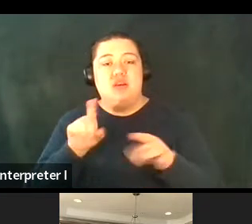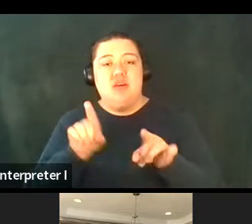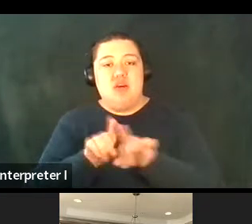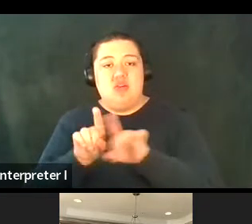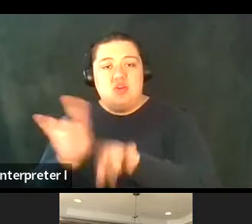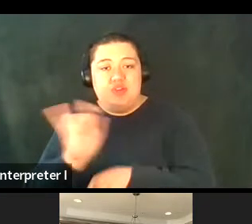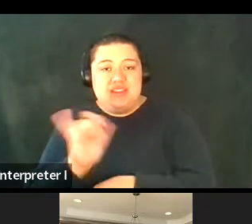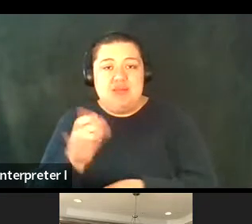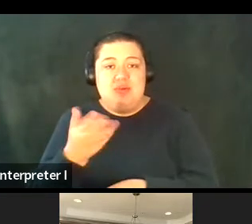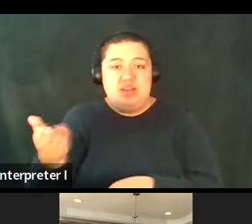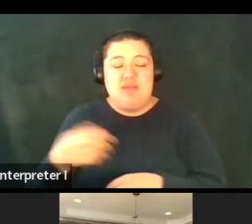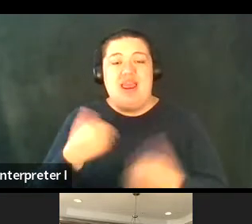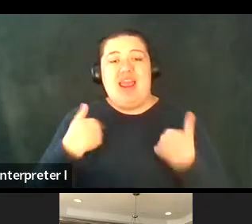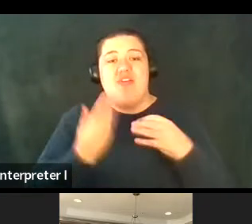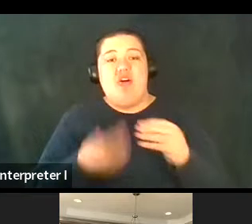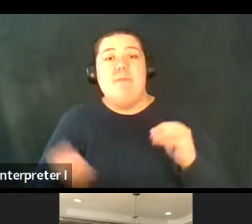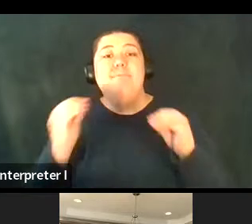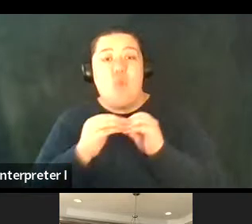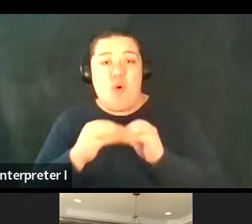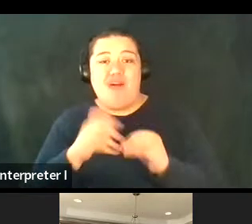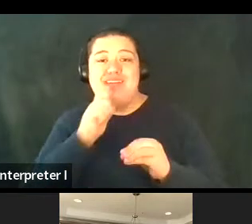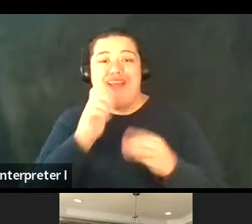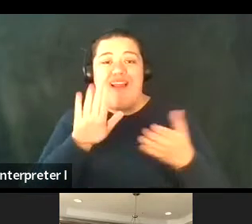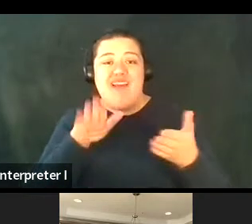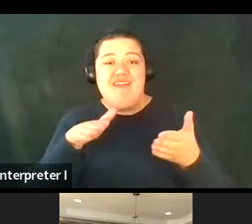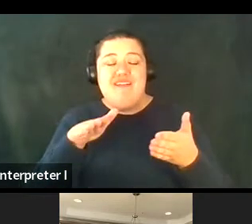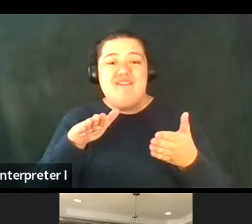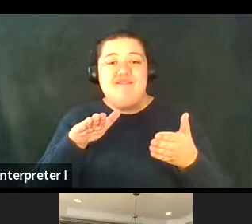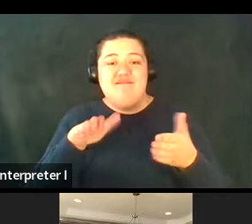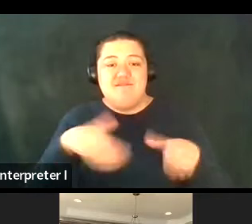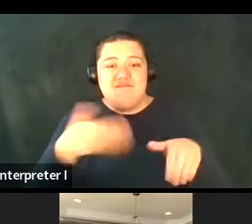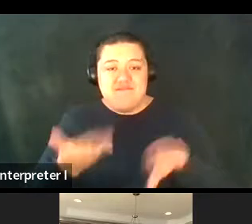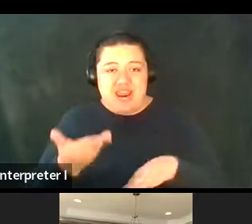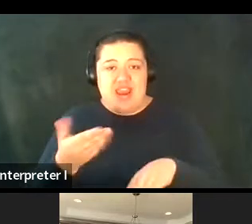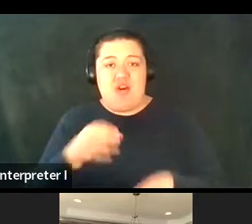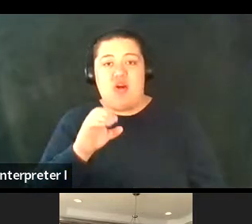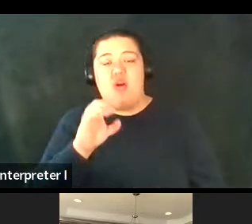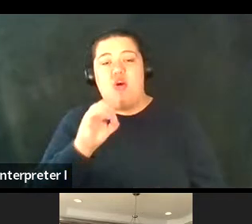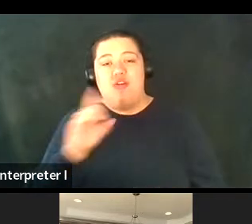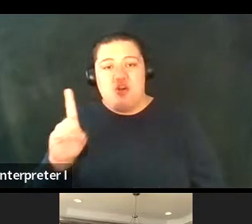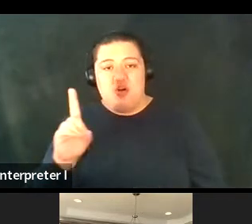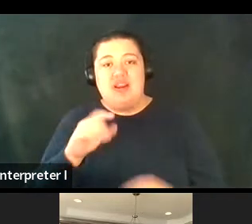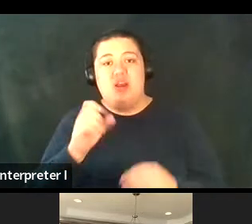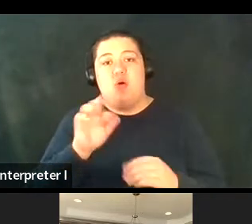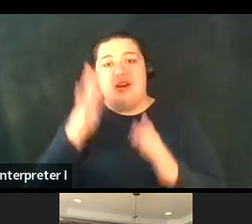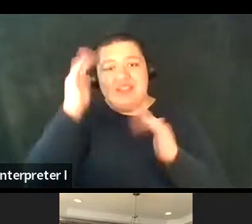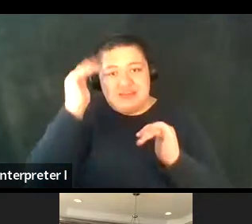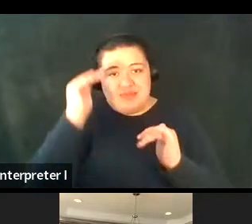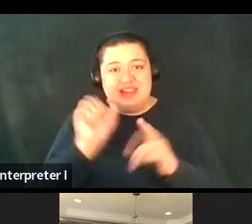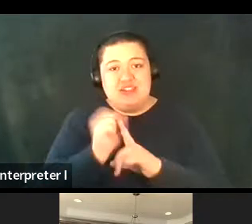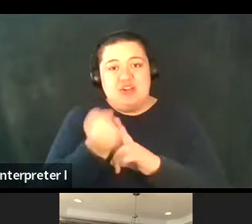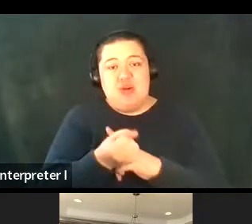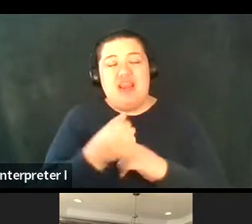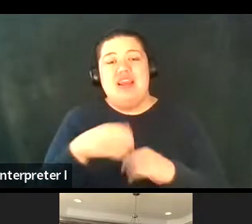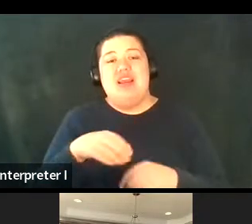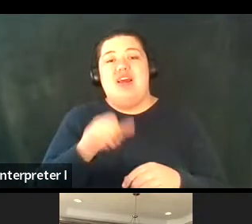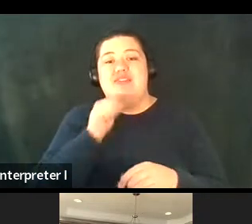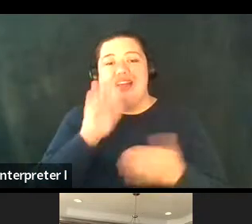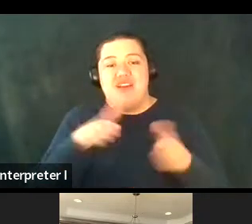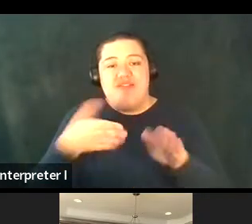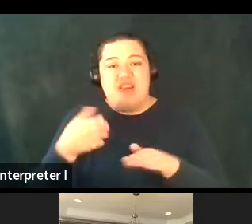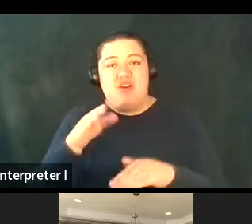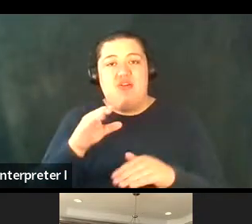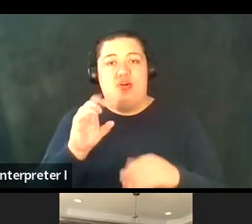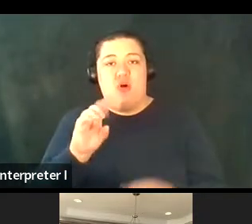more non-fatal overdoses over calls or suspected cases of non-fatal overdoses in the district as well.